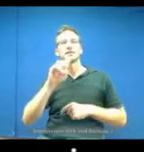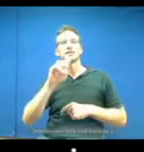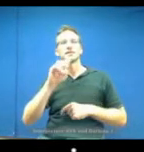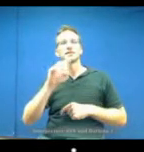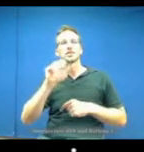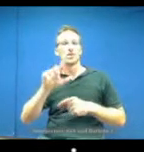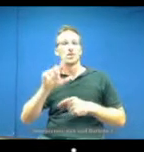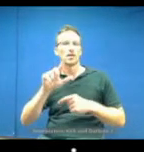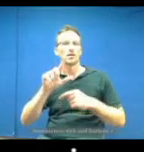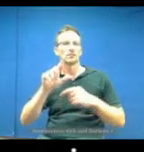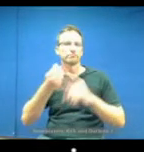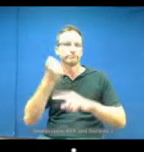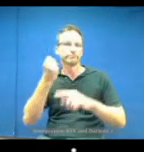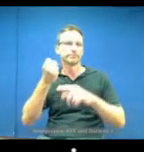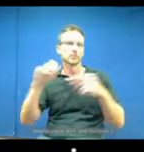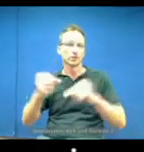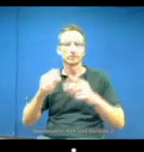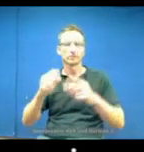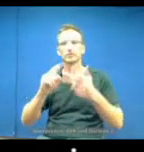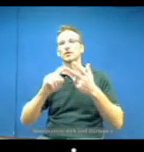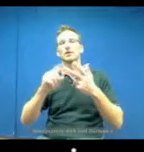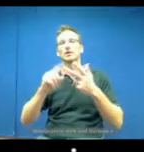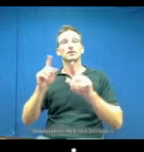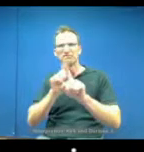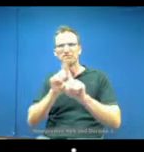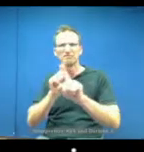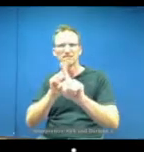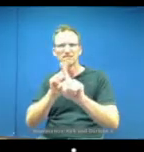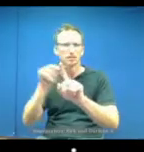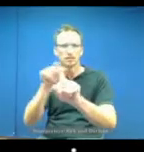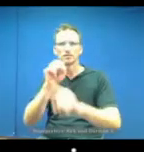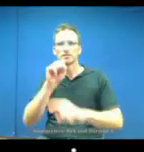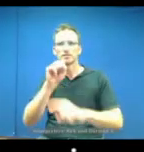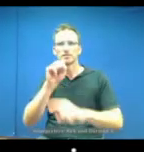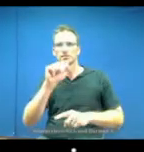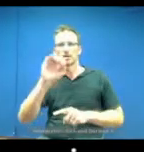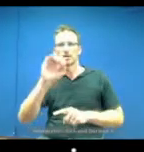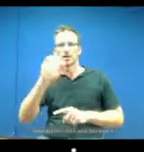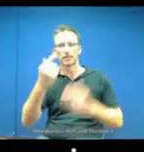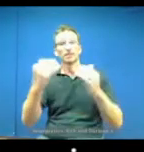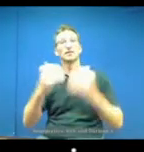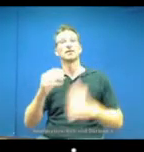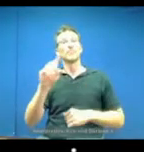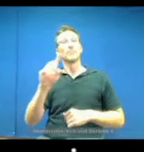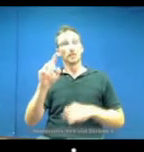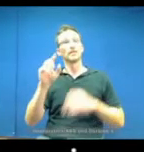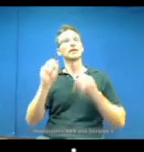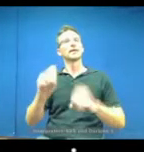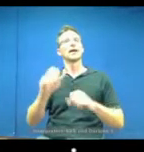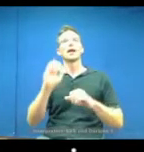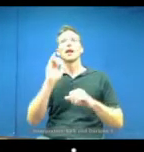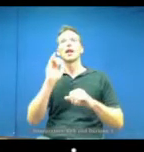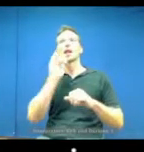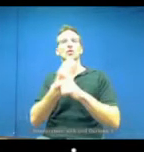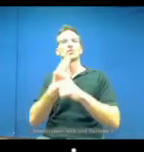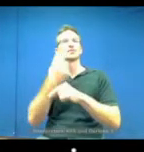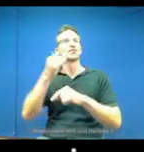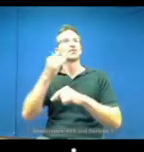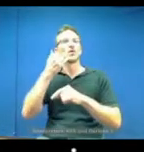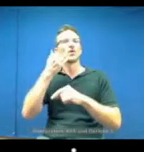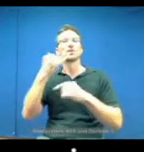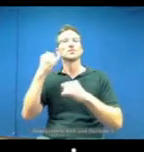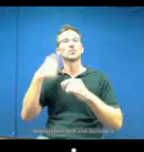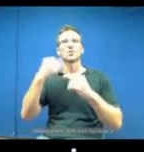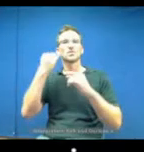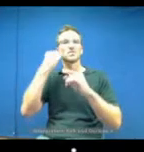stalking. In Maryland, we have misuse of telephone facilities, so that's telephone harassment. And